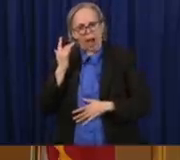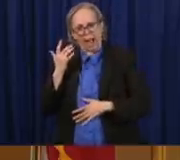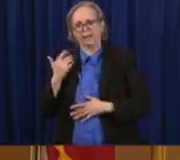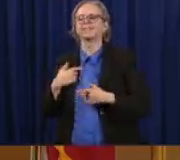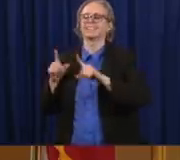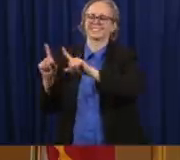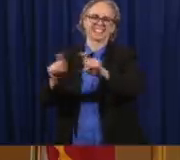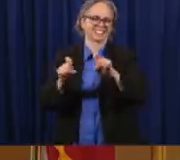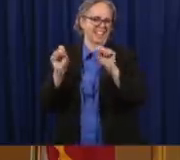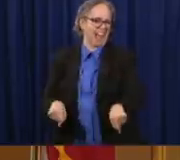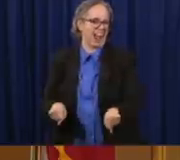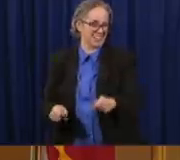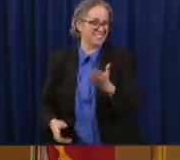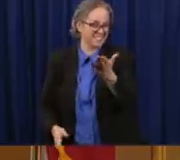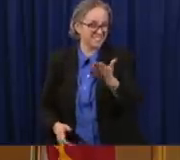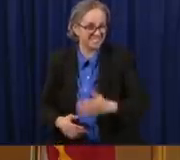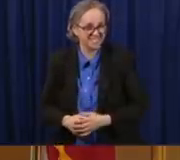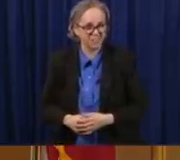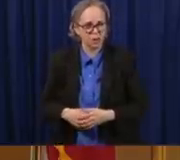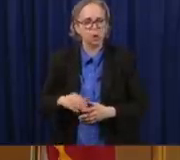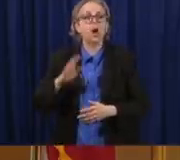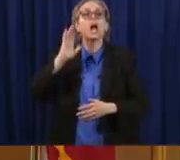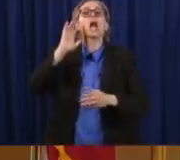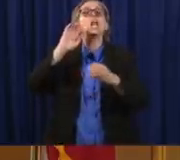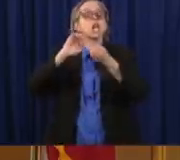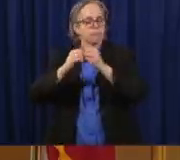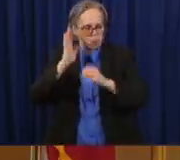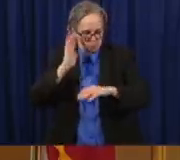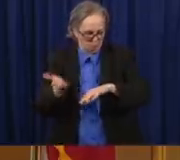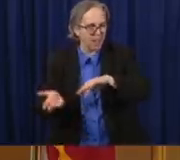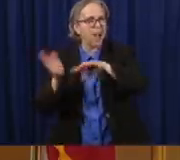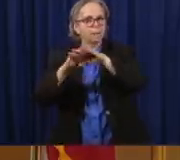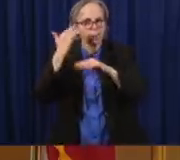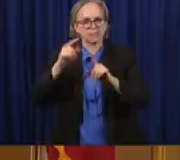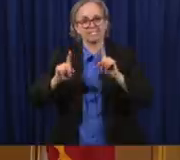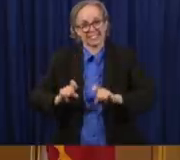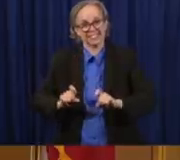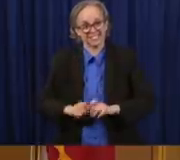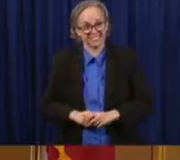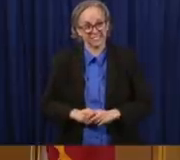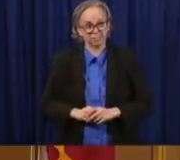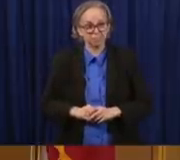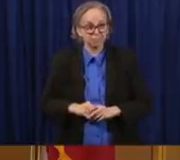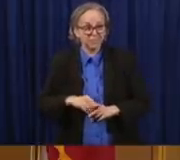up very, very significantly and are going up. But are halfway houses still open?